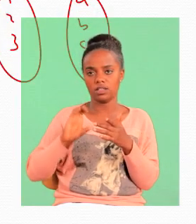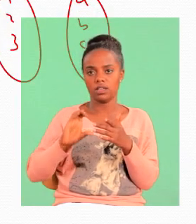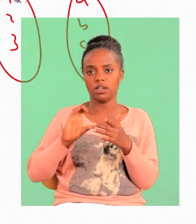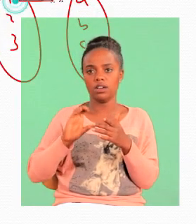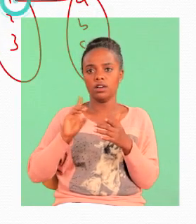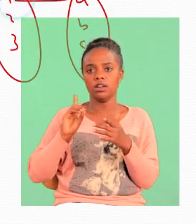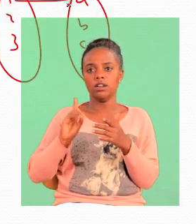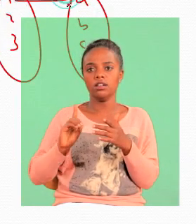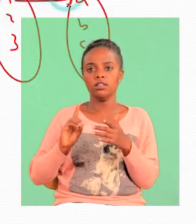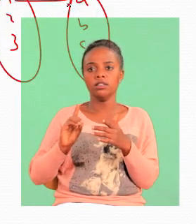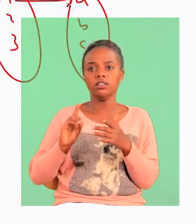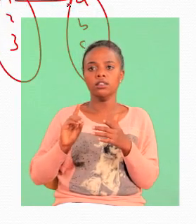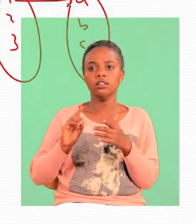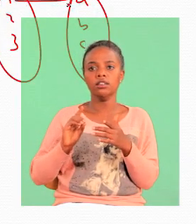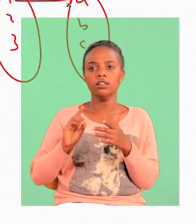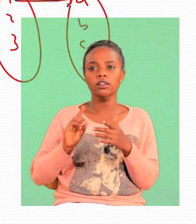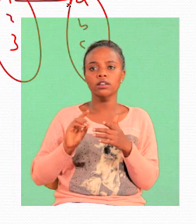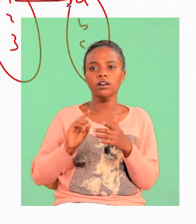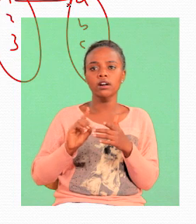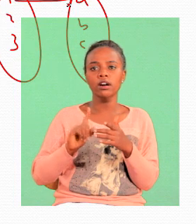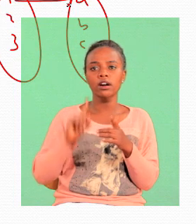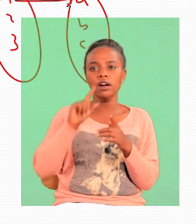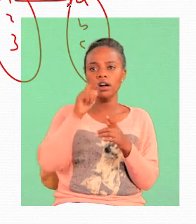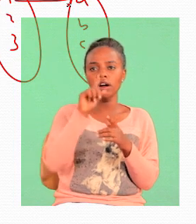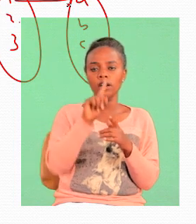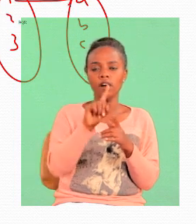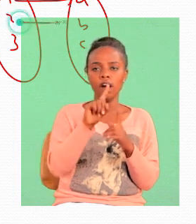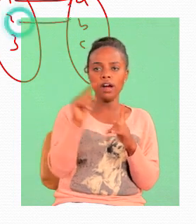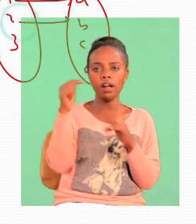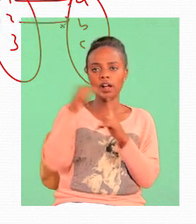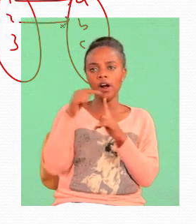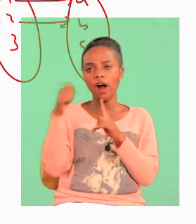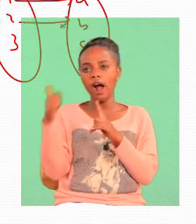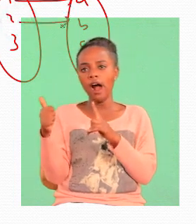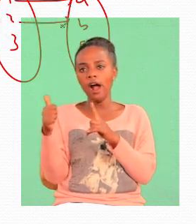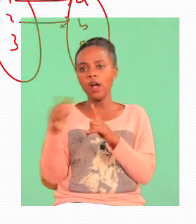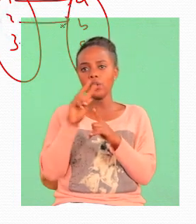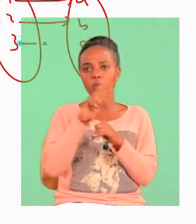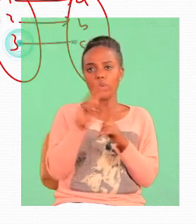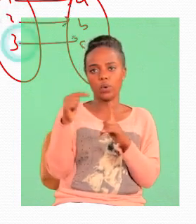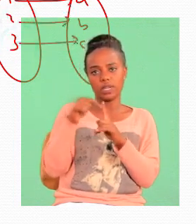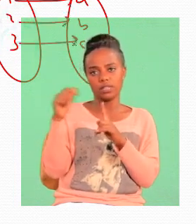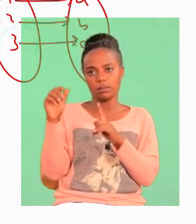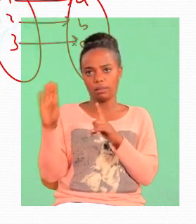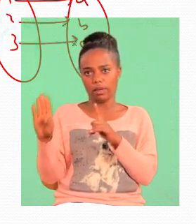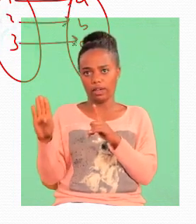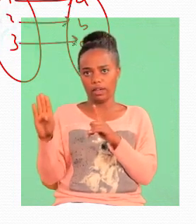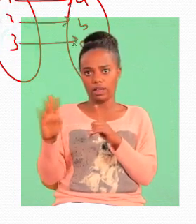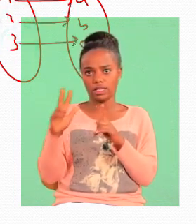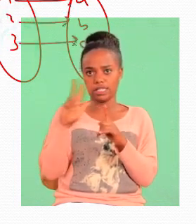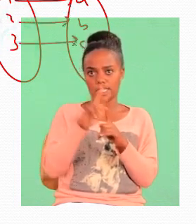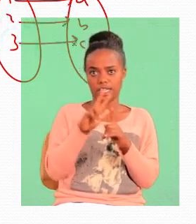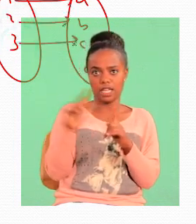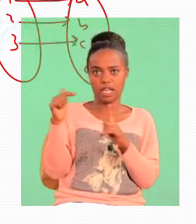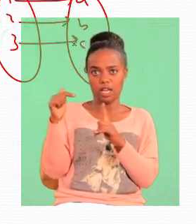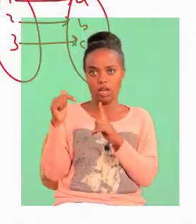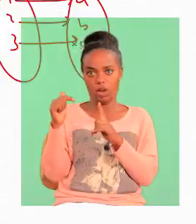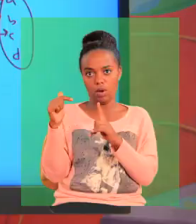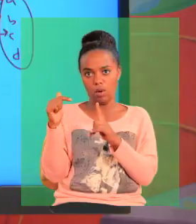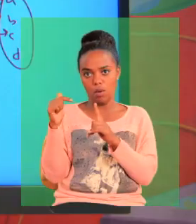d. One is mapped with a, 2 is b, 3 with